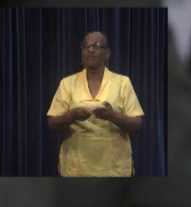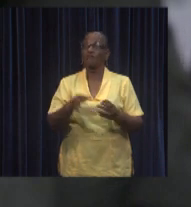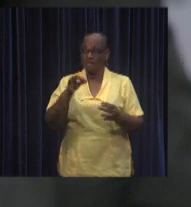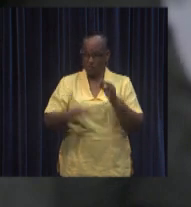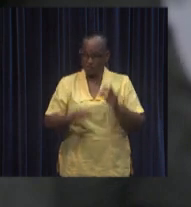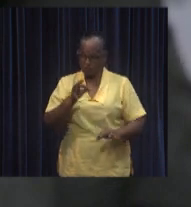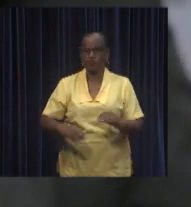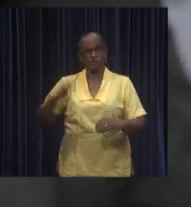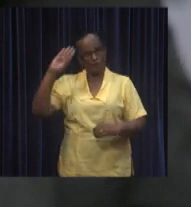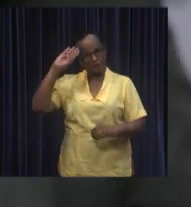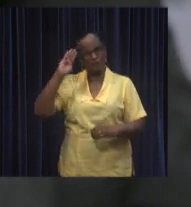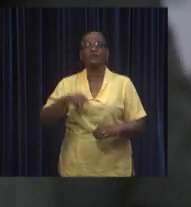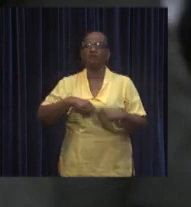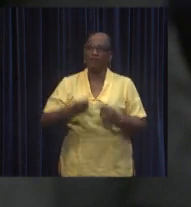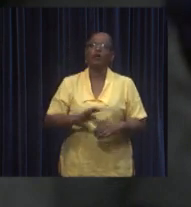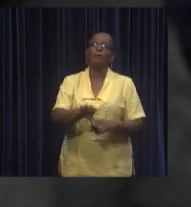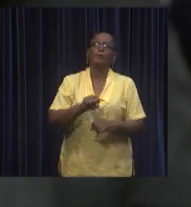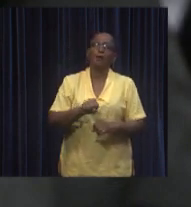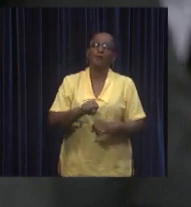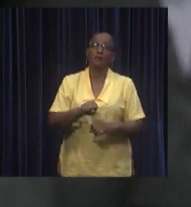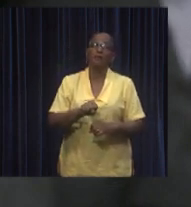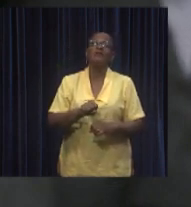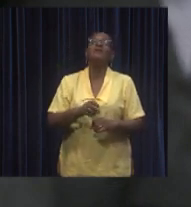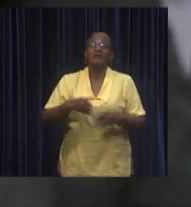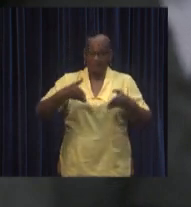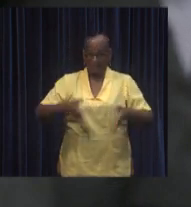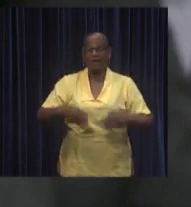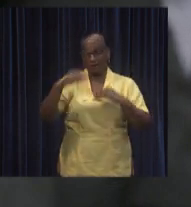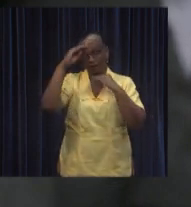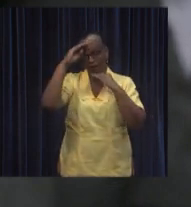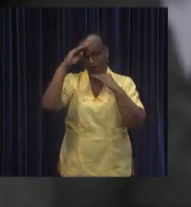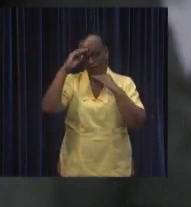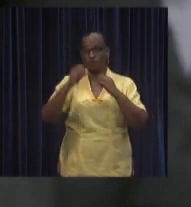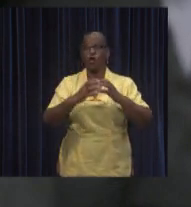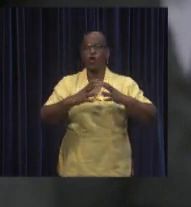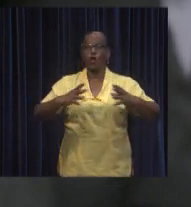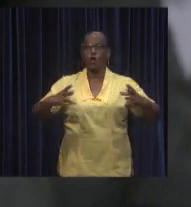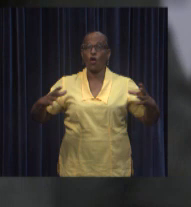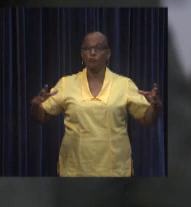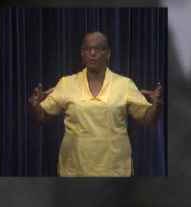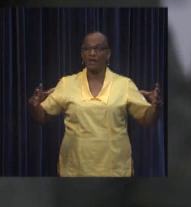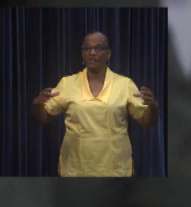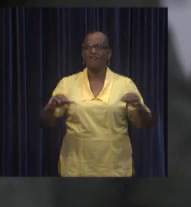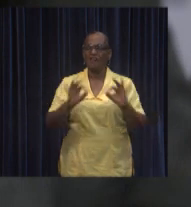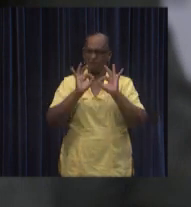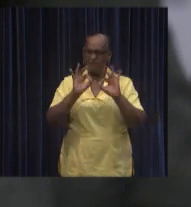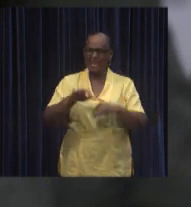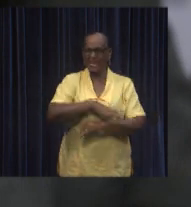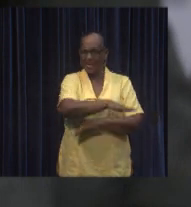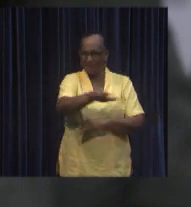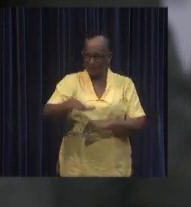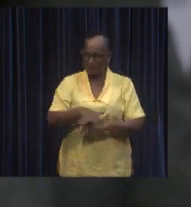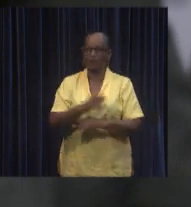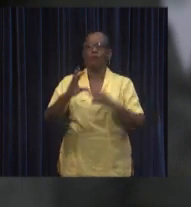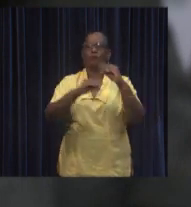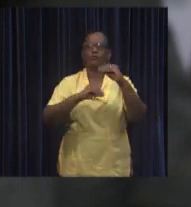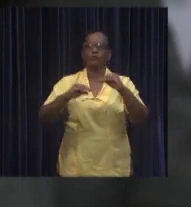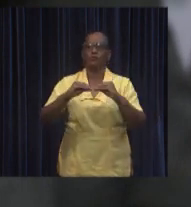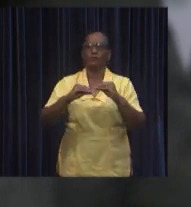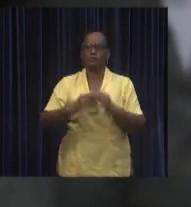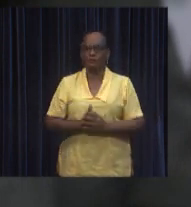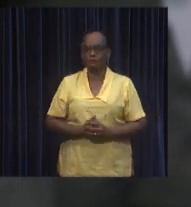of Justice and Police that are being picked up. The expansion of the Safe City project was